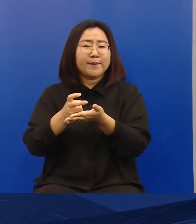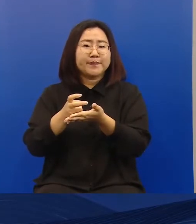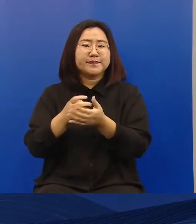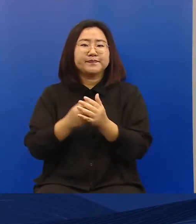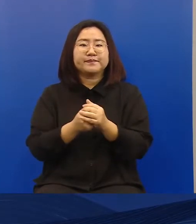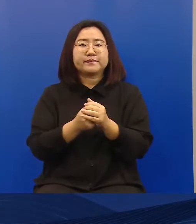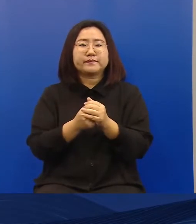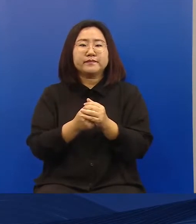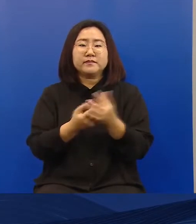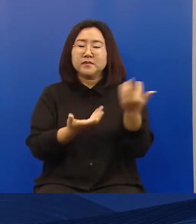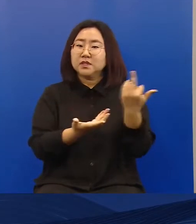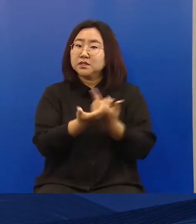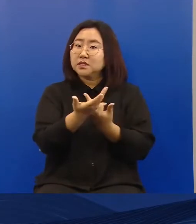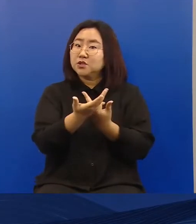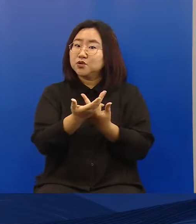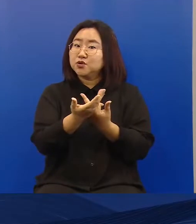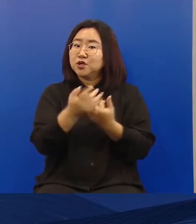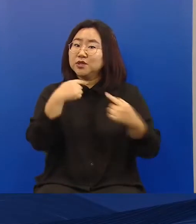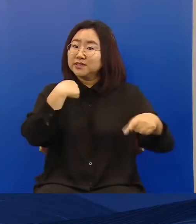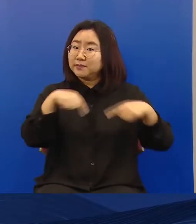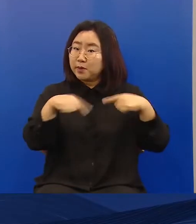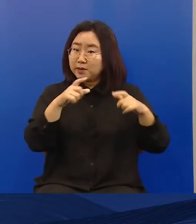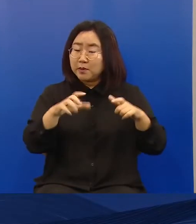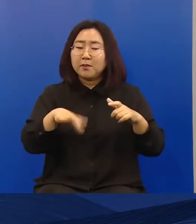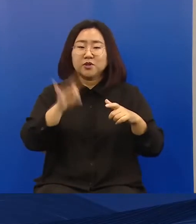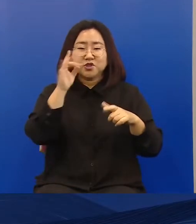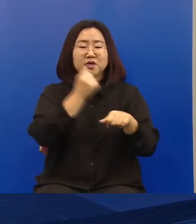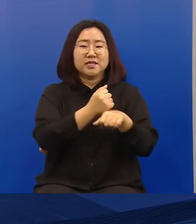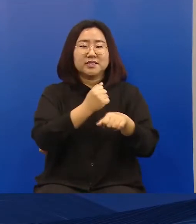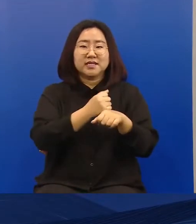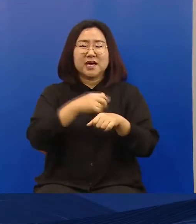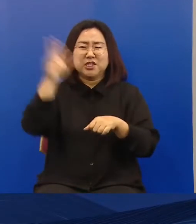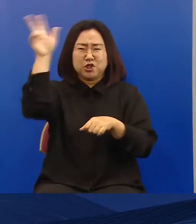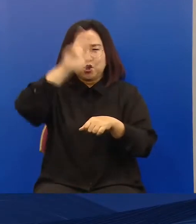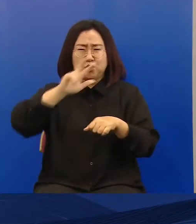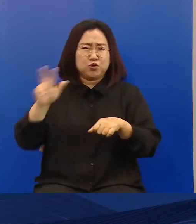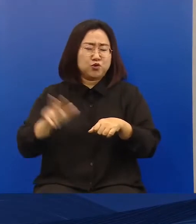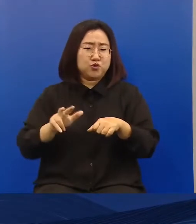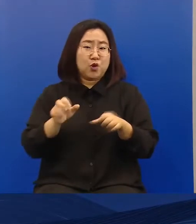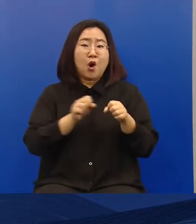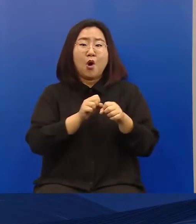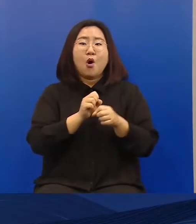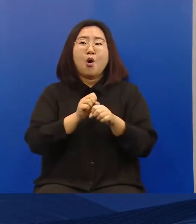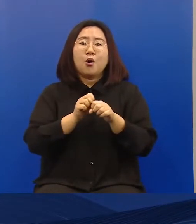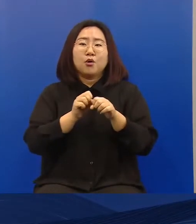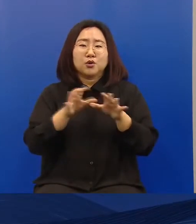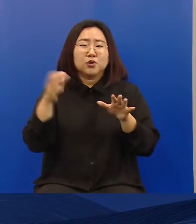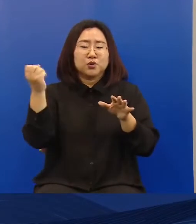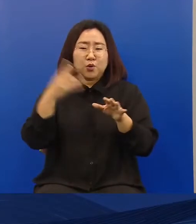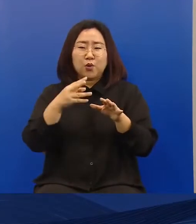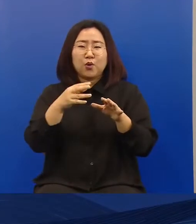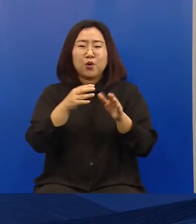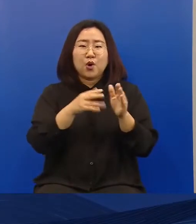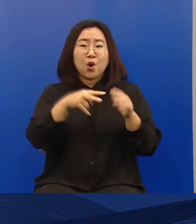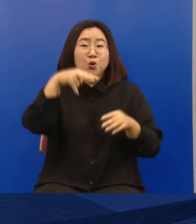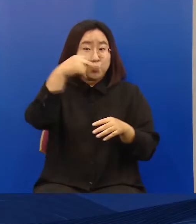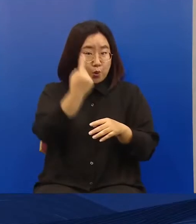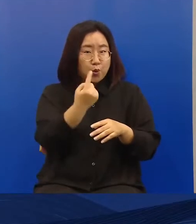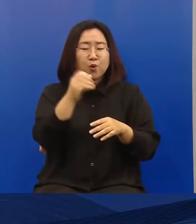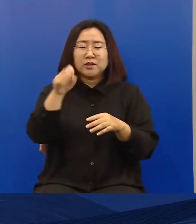my role to help amend the act and revise the local laws and regulations